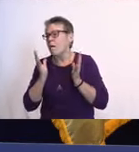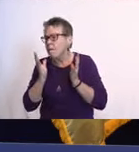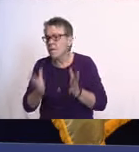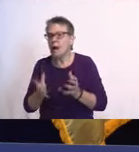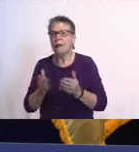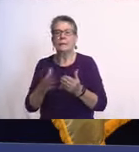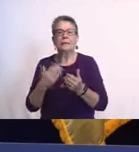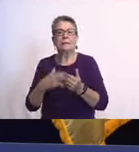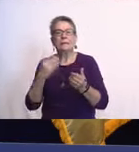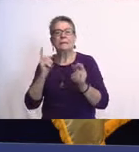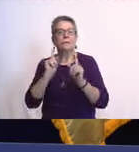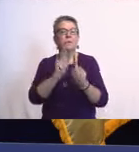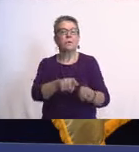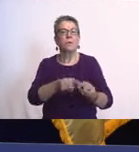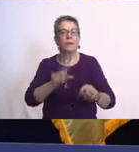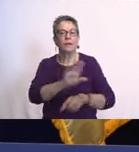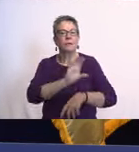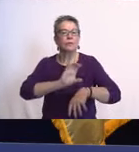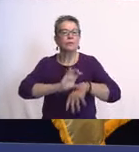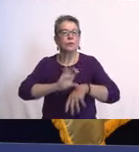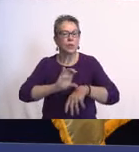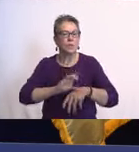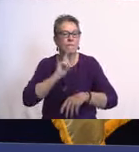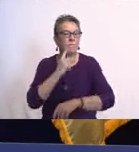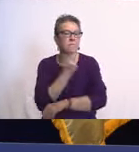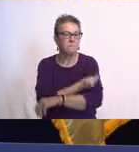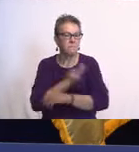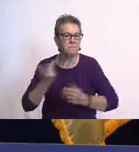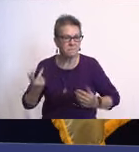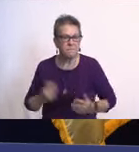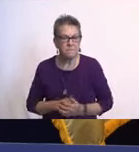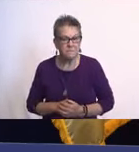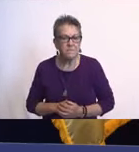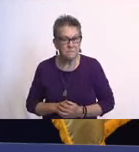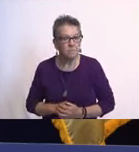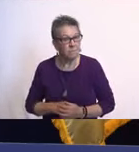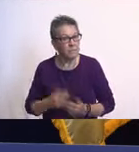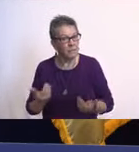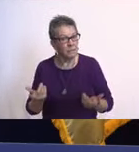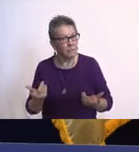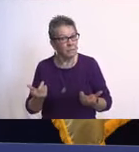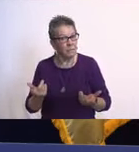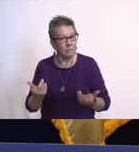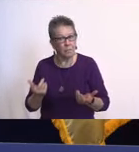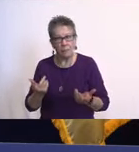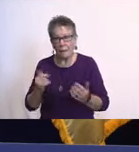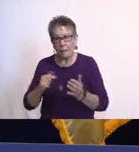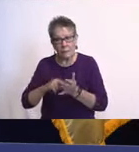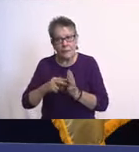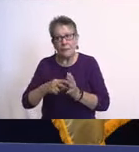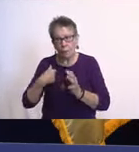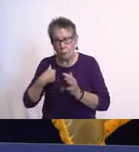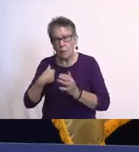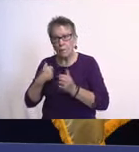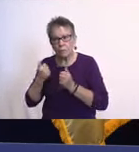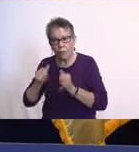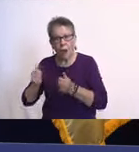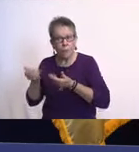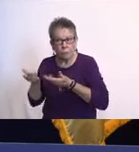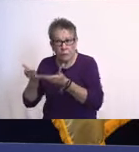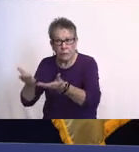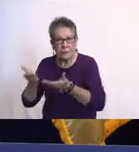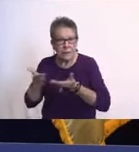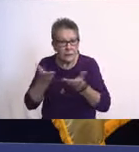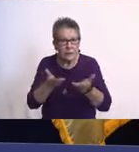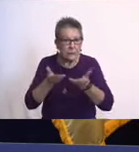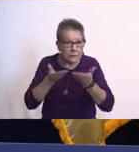booster vaccination rates. So we are bringing the vaccine to where people are during weekends, evening hours, to